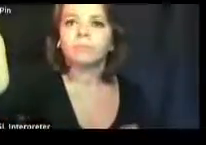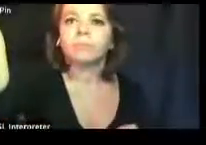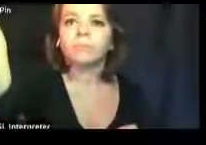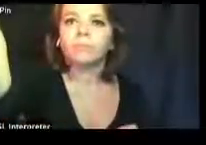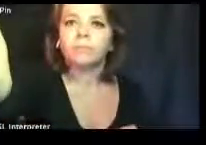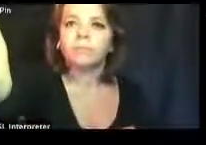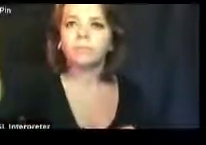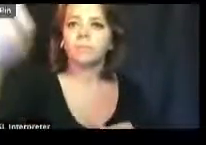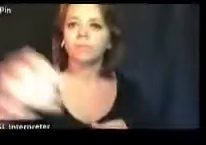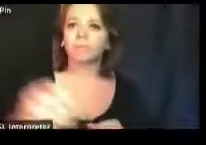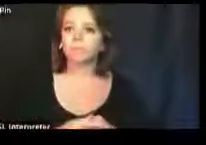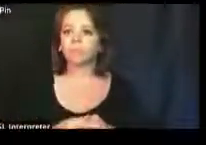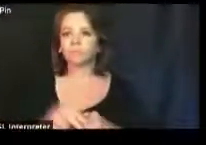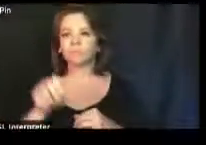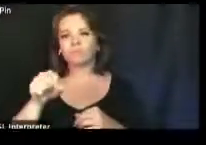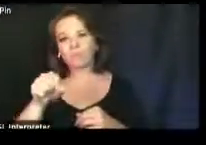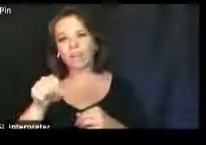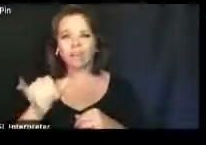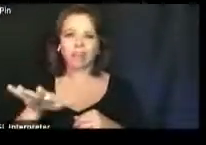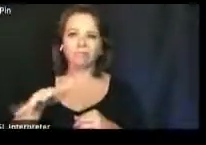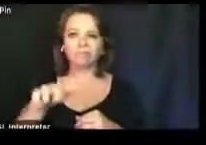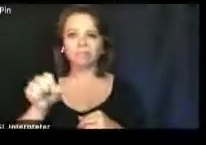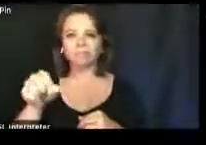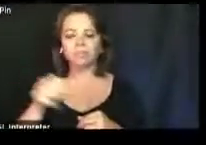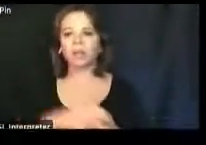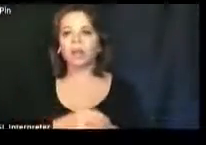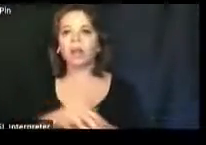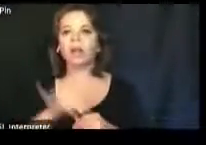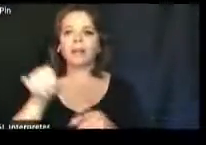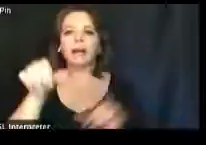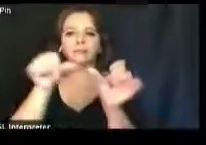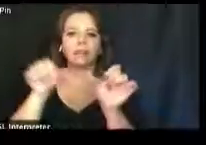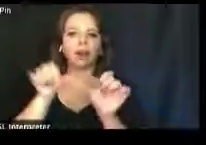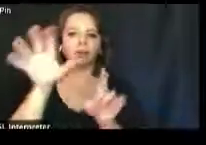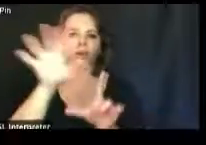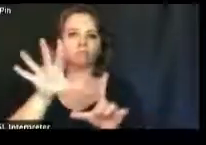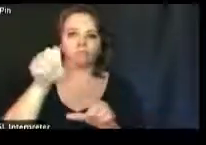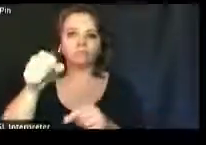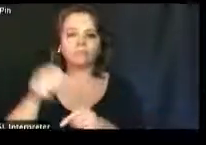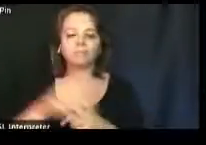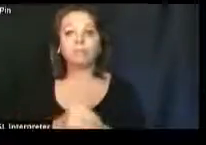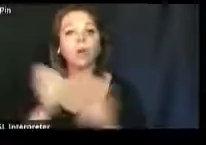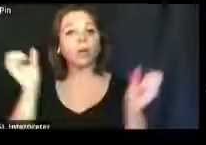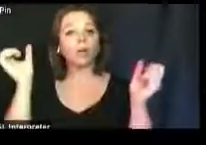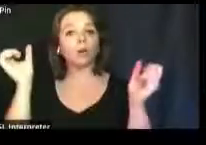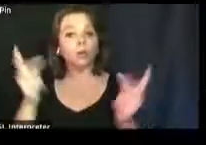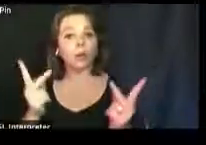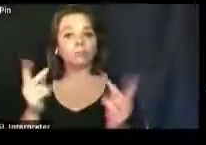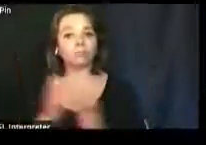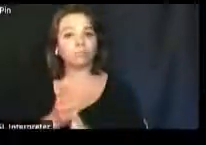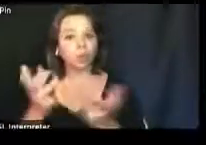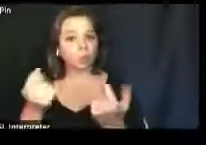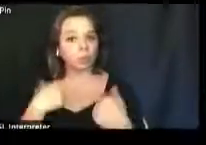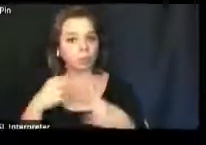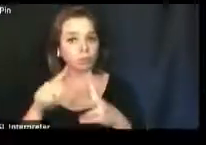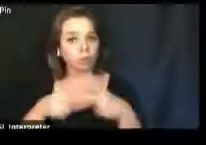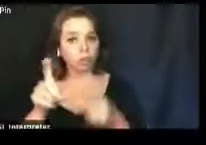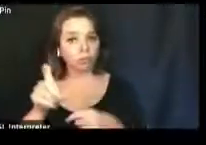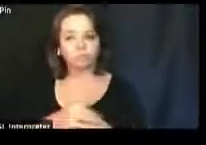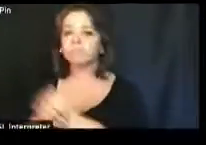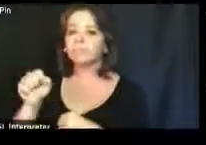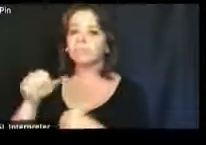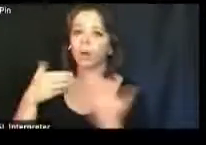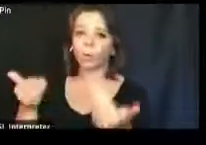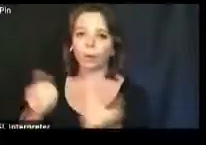Yeah, that's correct. That's the area. Okay. Would you like me to begin? Yes, go ahead,